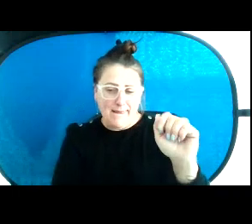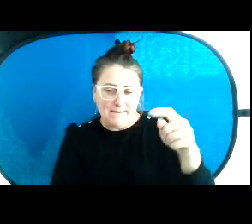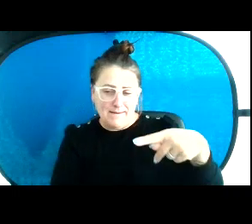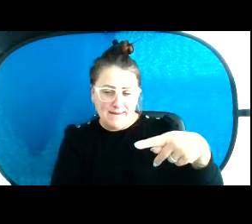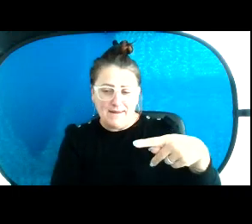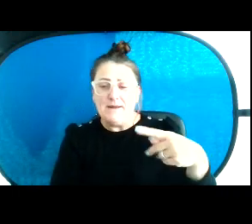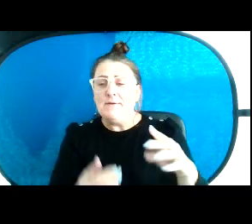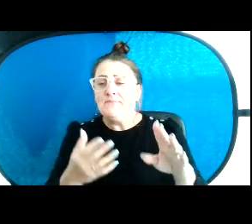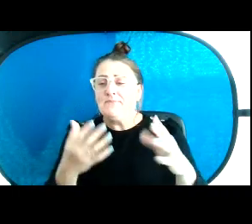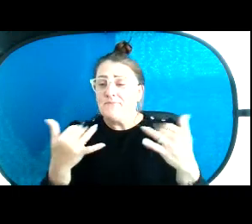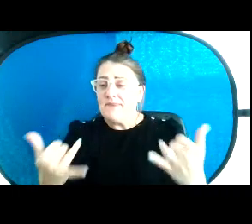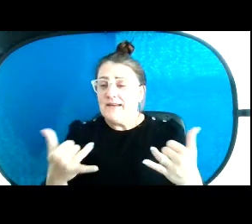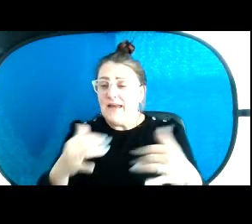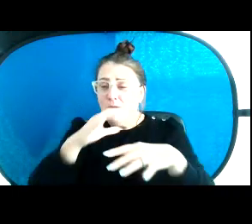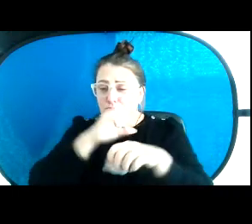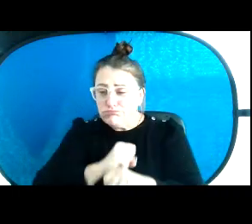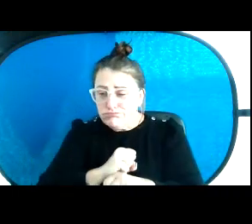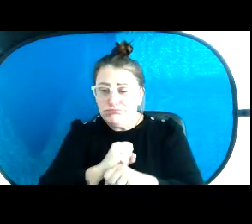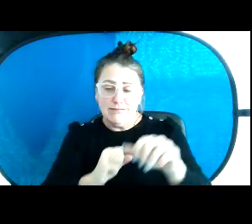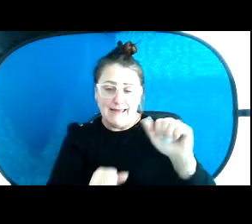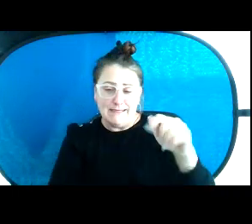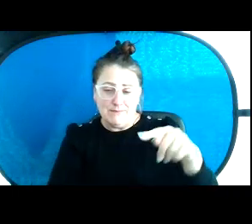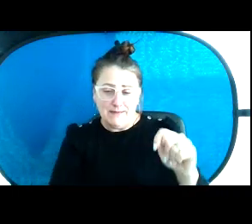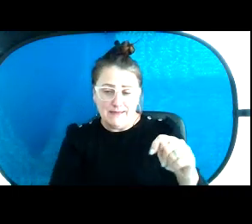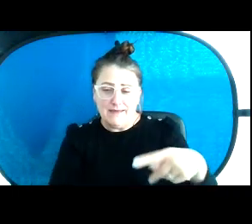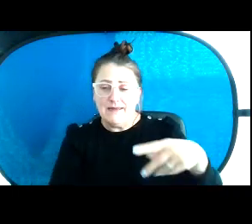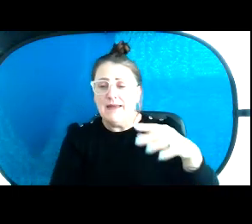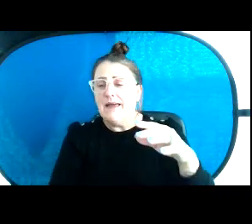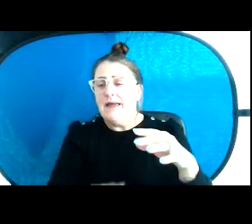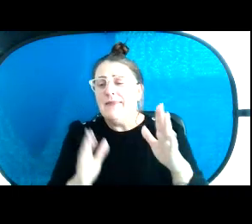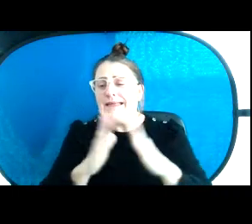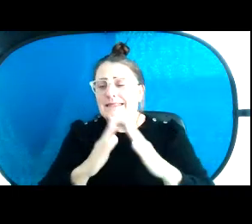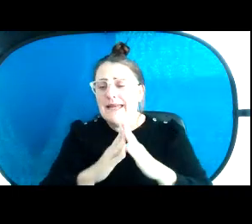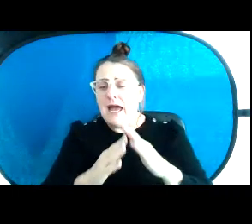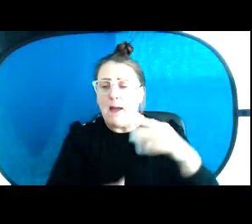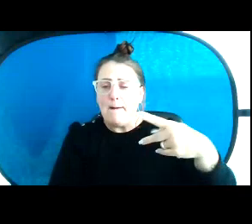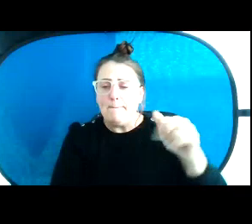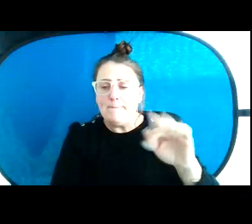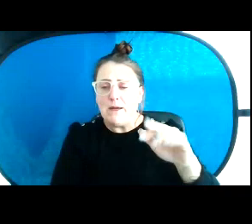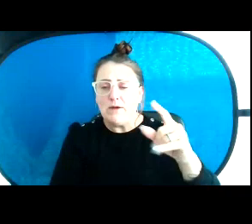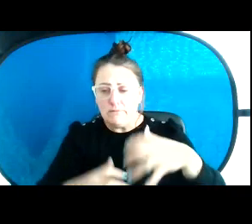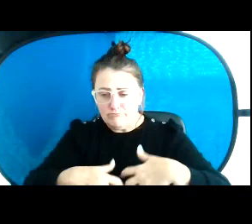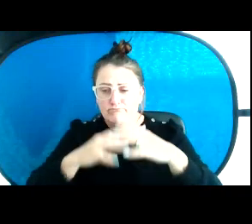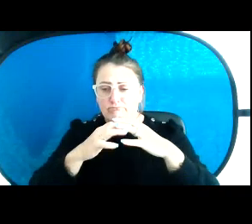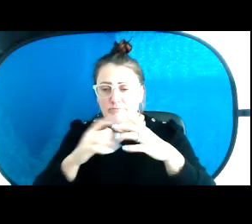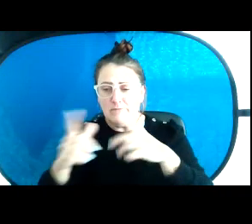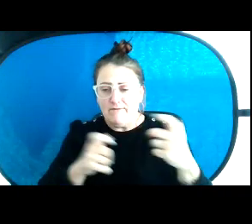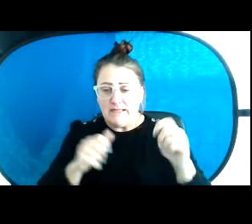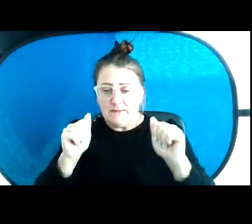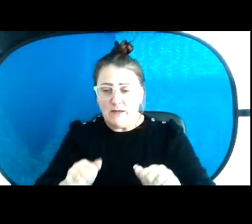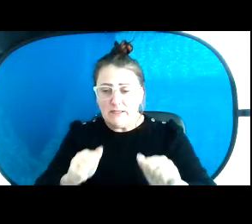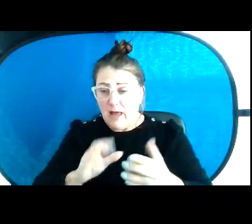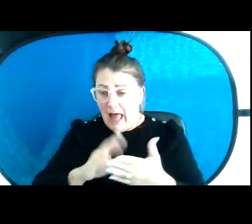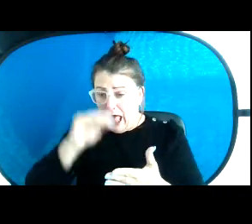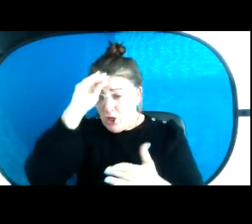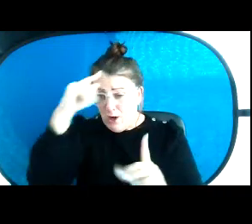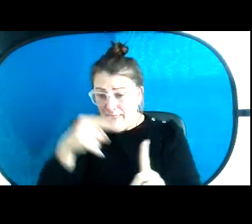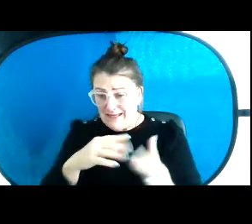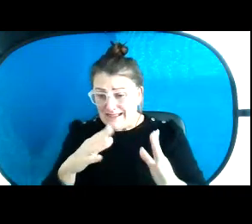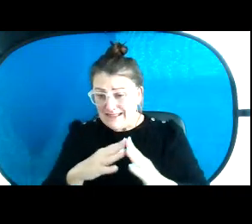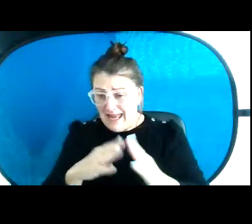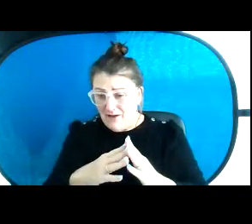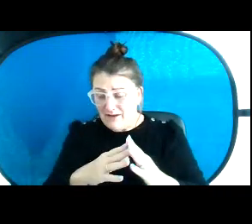verge of securing ATP, and the town of Paradise is rebuilding as fast as possible. There's one thing I learned from the town of Paradise: recovery requires